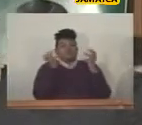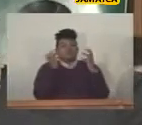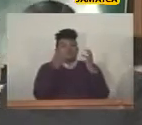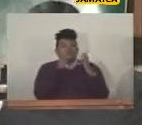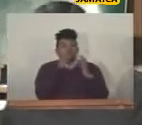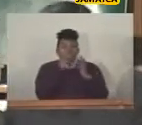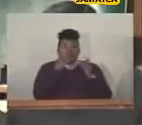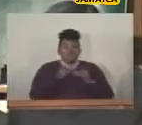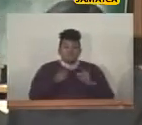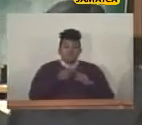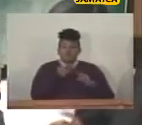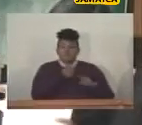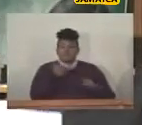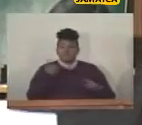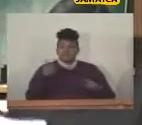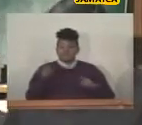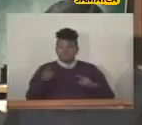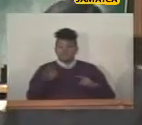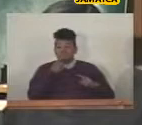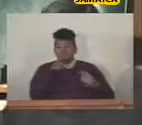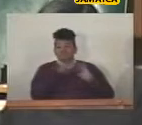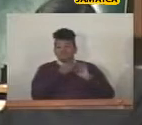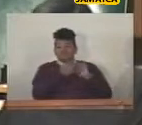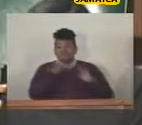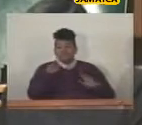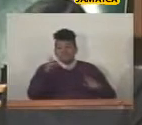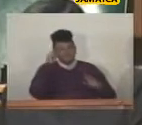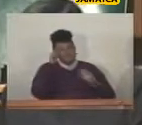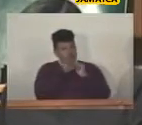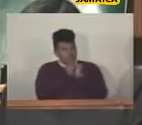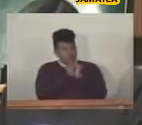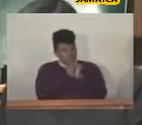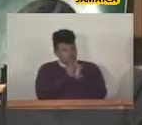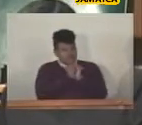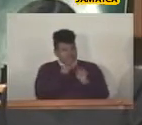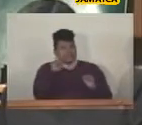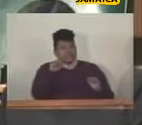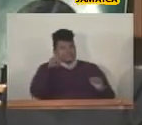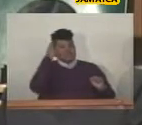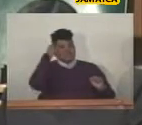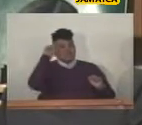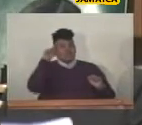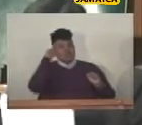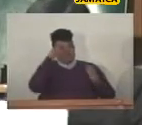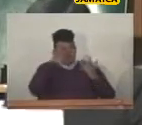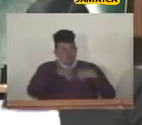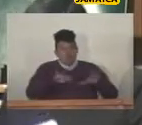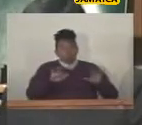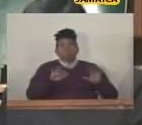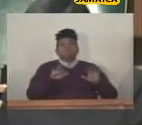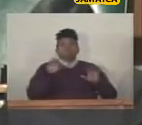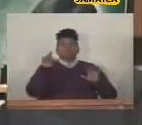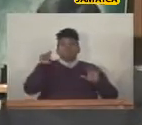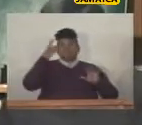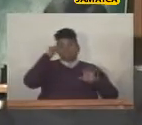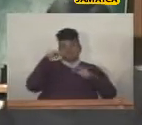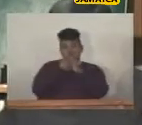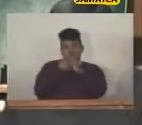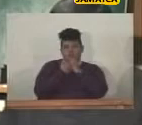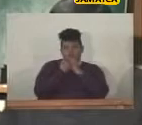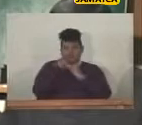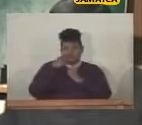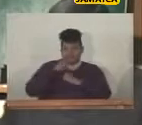which the senator referred was actually not there. There have been no murders or other serious crimes